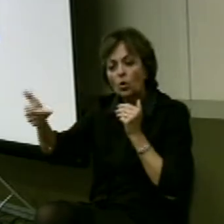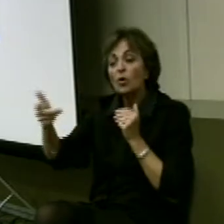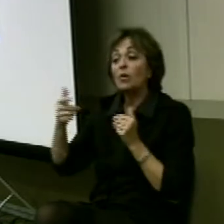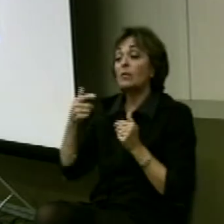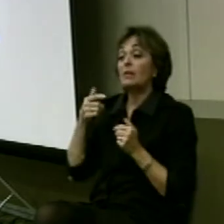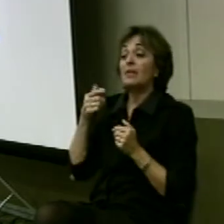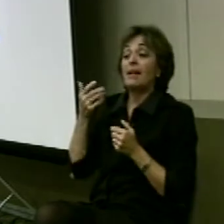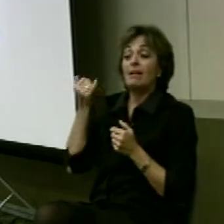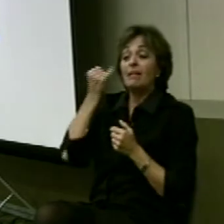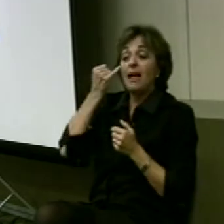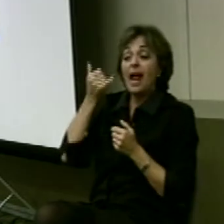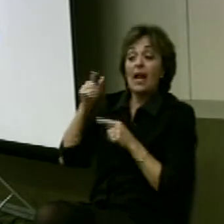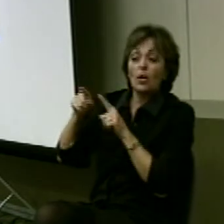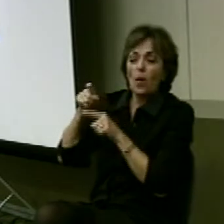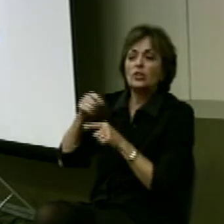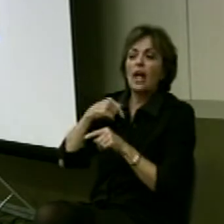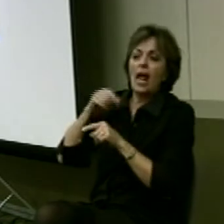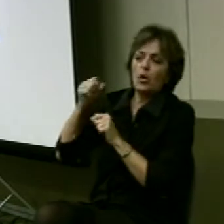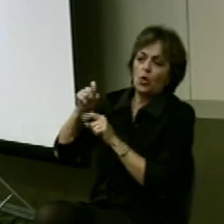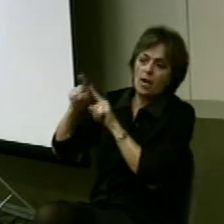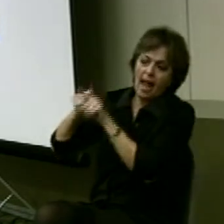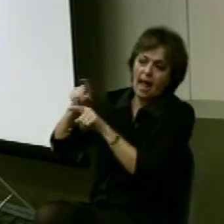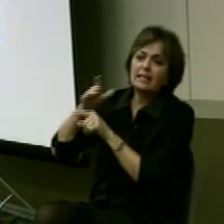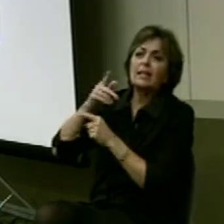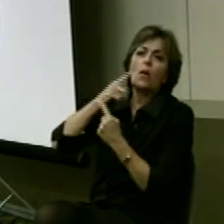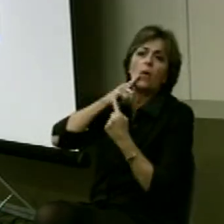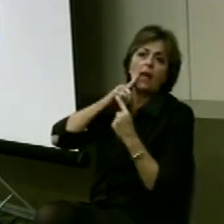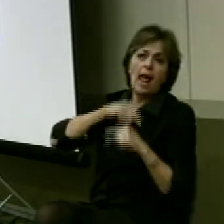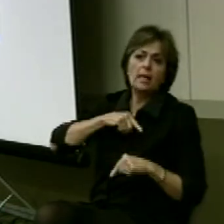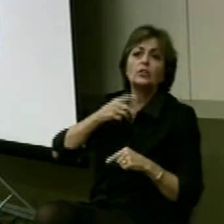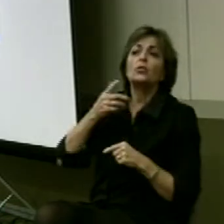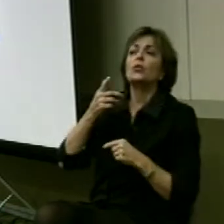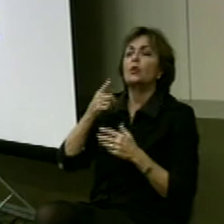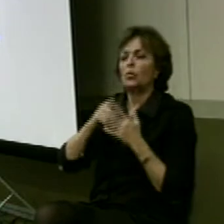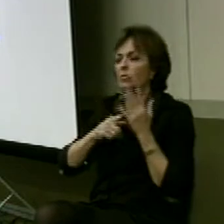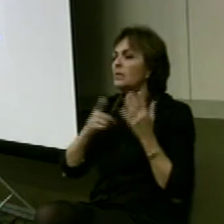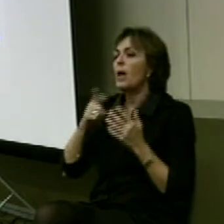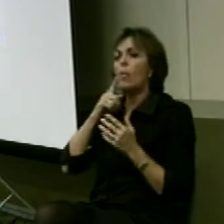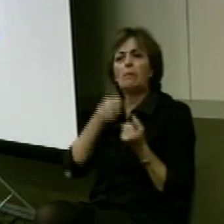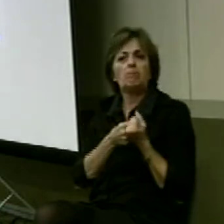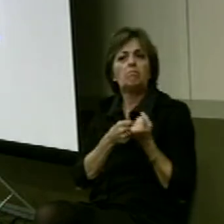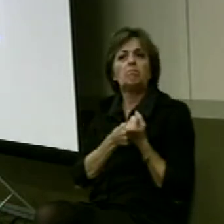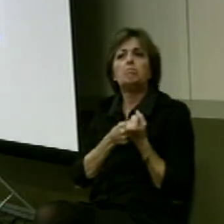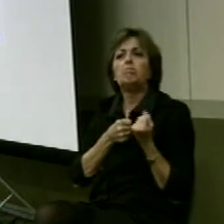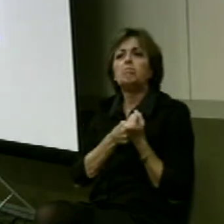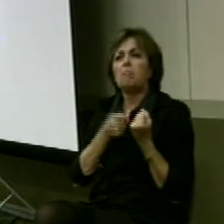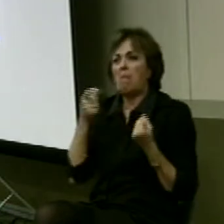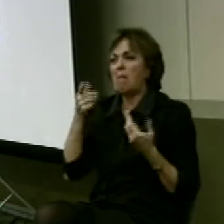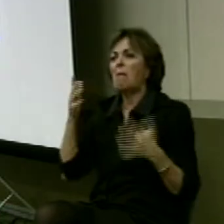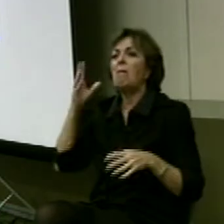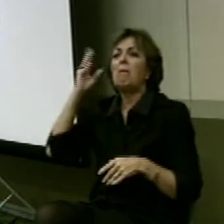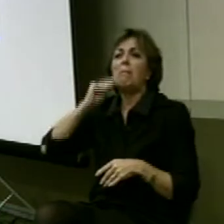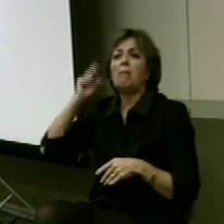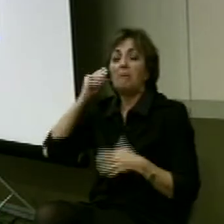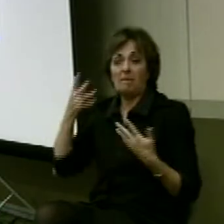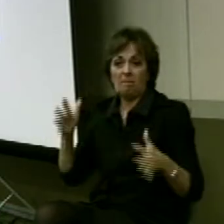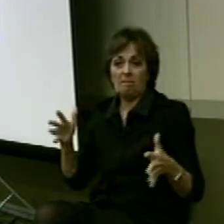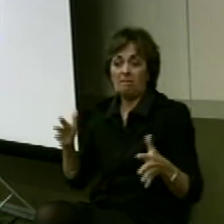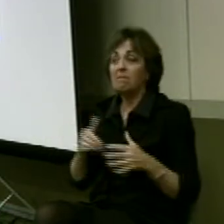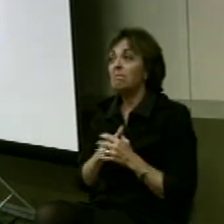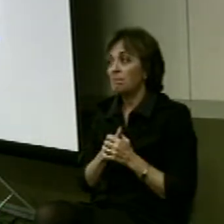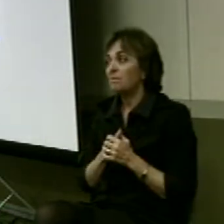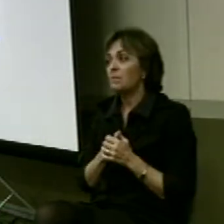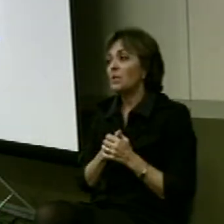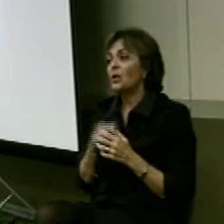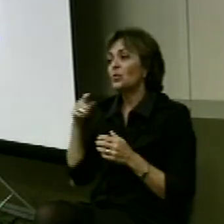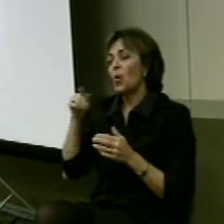also met over the summer. If I had questions, I could ask them, and they would answer me very quickly. And they just provided support because they'd